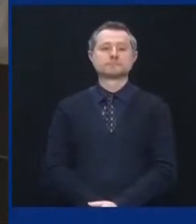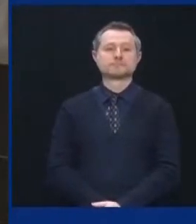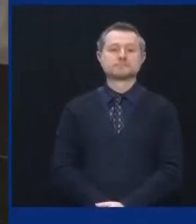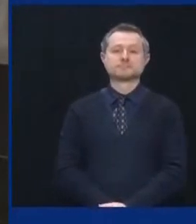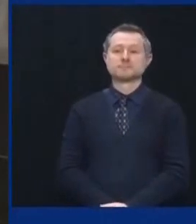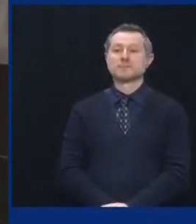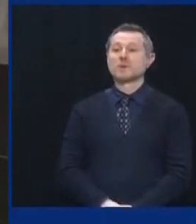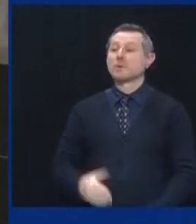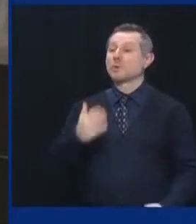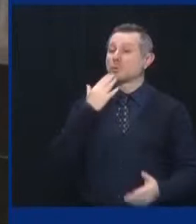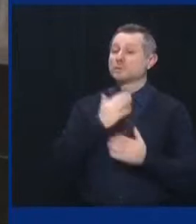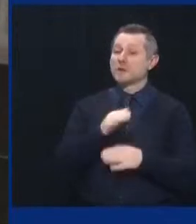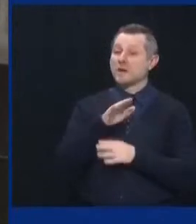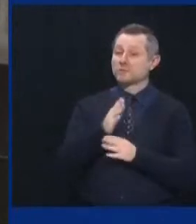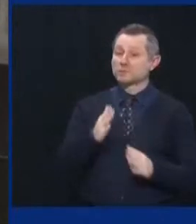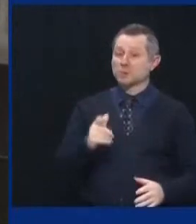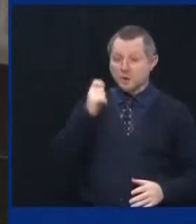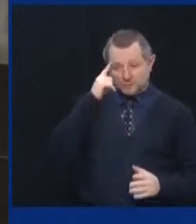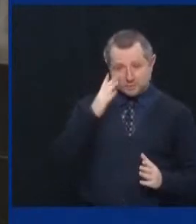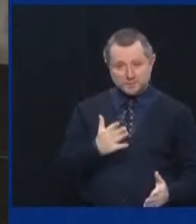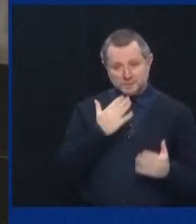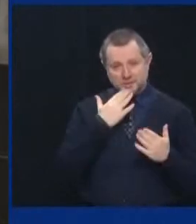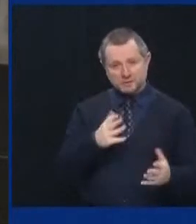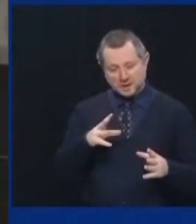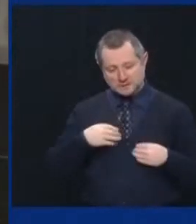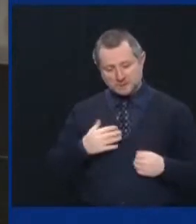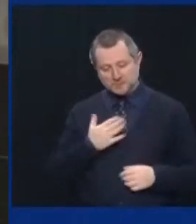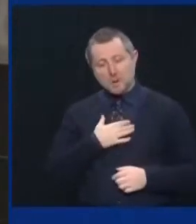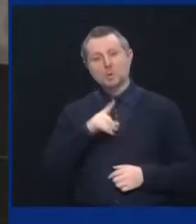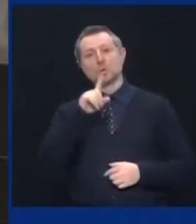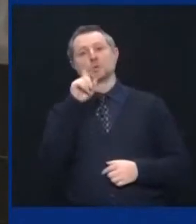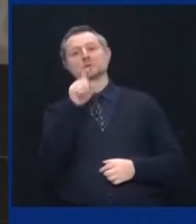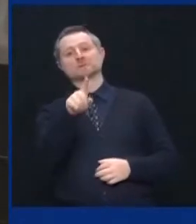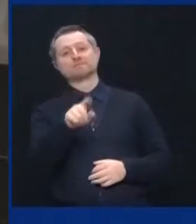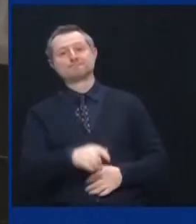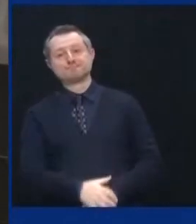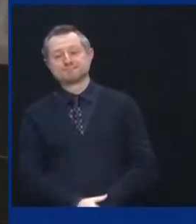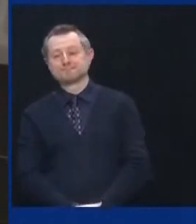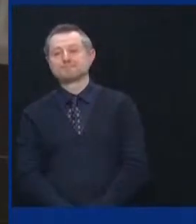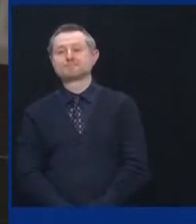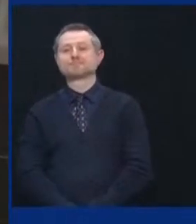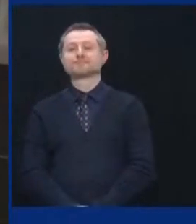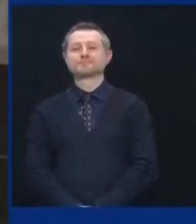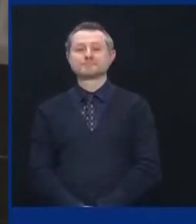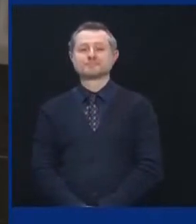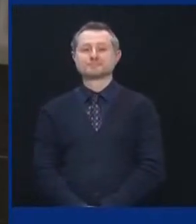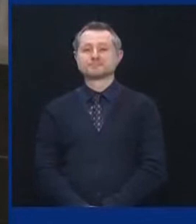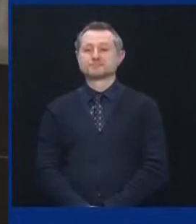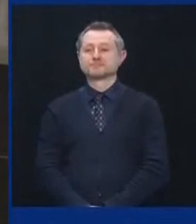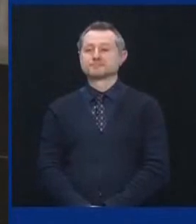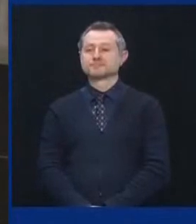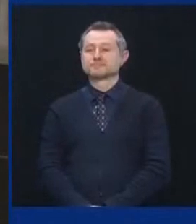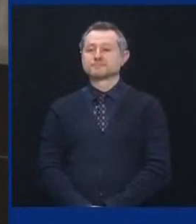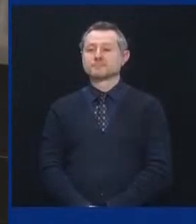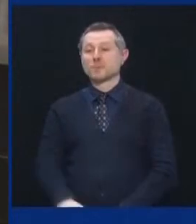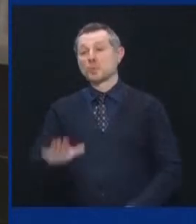Good afternoon, Governor. Thank you for taking my question. Pleasure, Zach. You've put some of your top officials on this